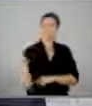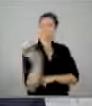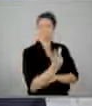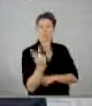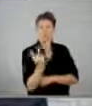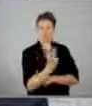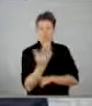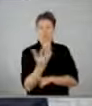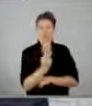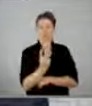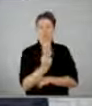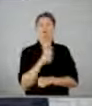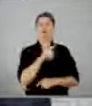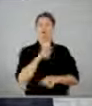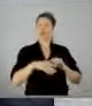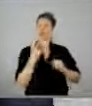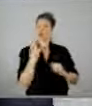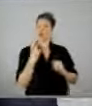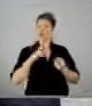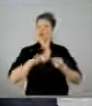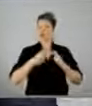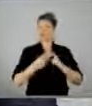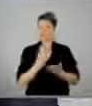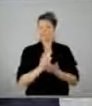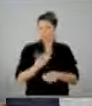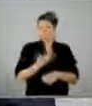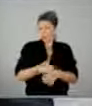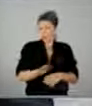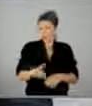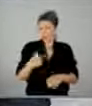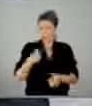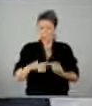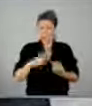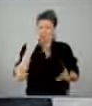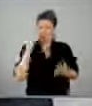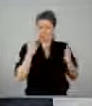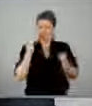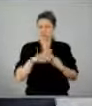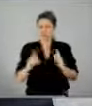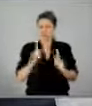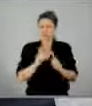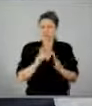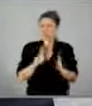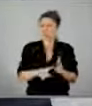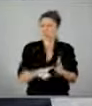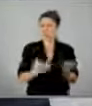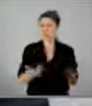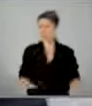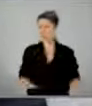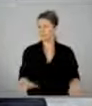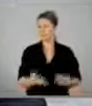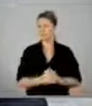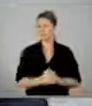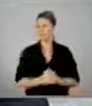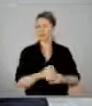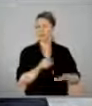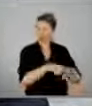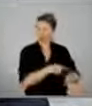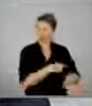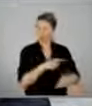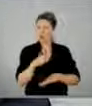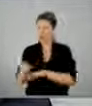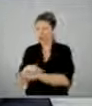on the timing. I mean, this is new. I want them to consider what they need to do, how long it would take for them to do that job thoroughly. And